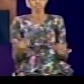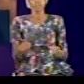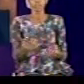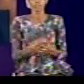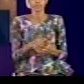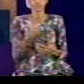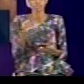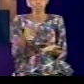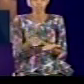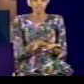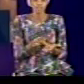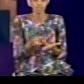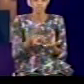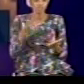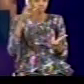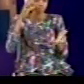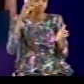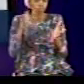Right now,